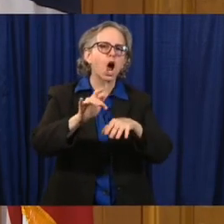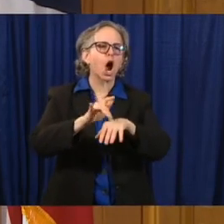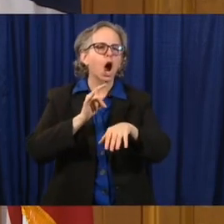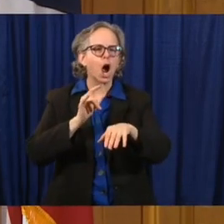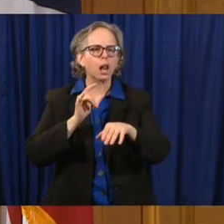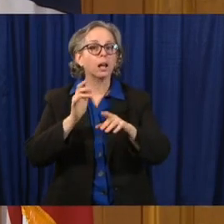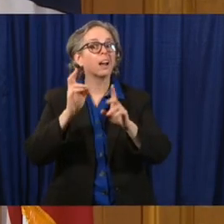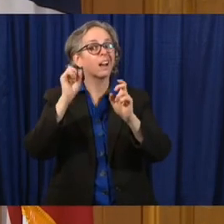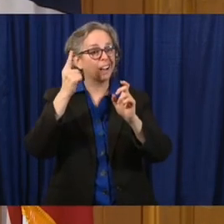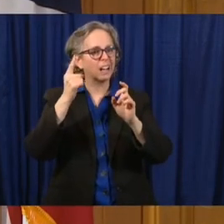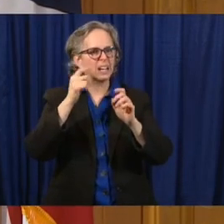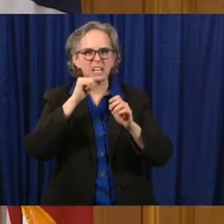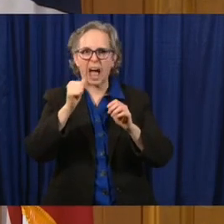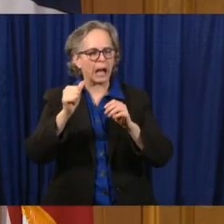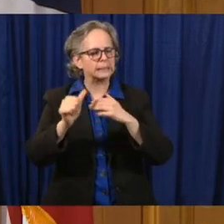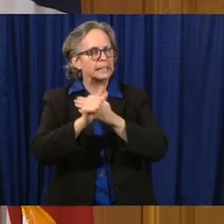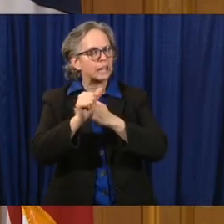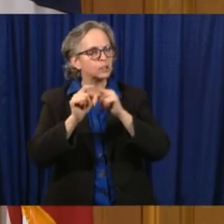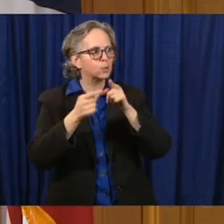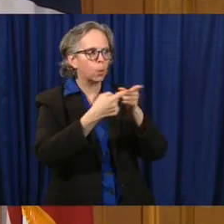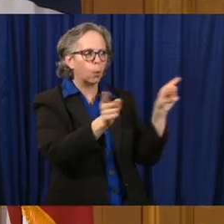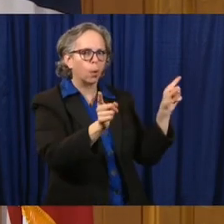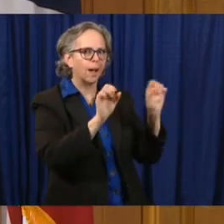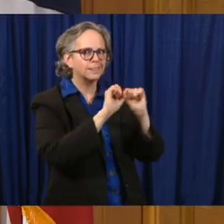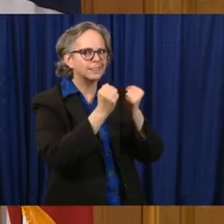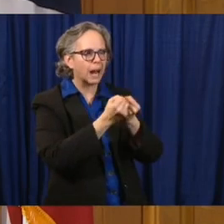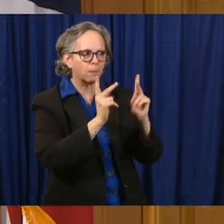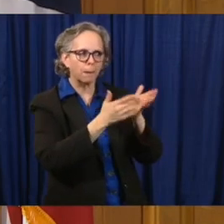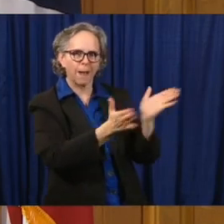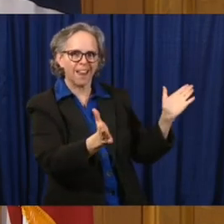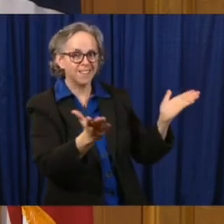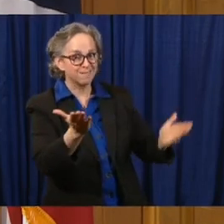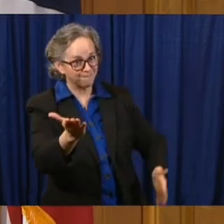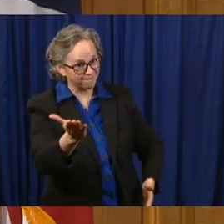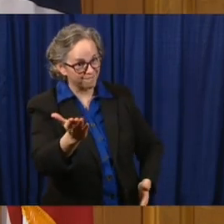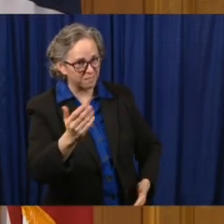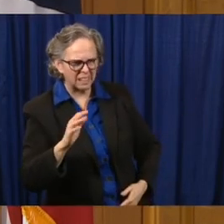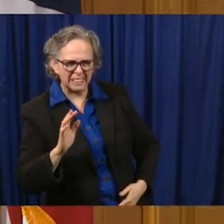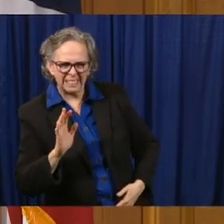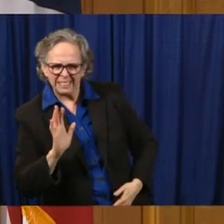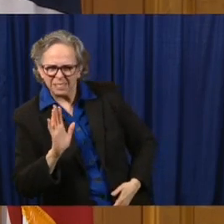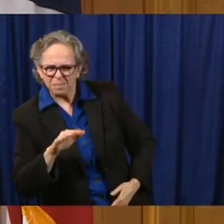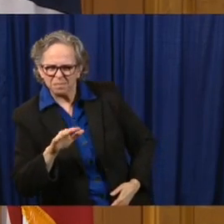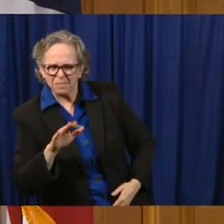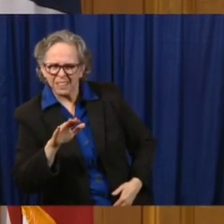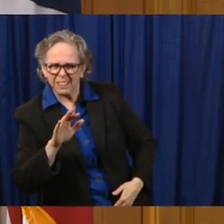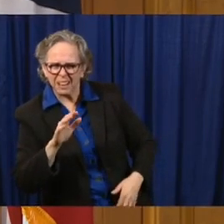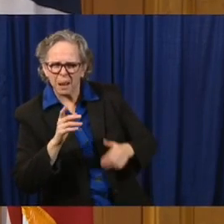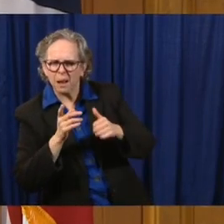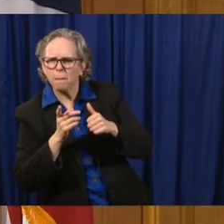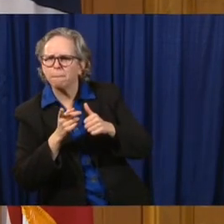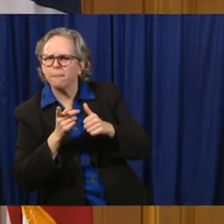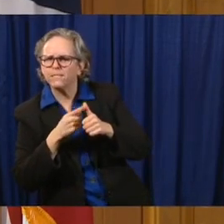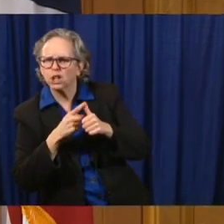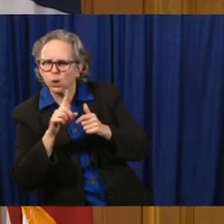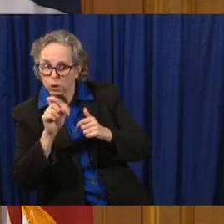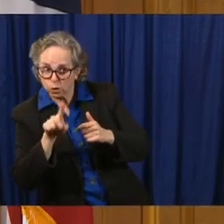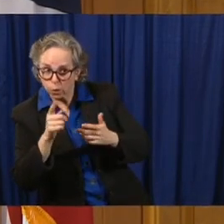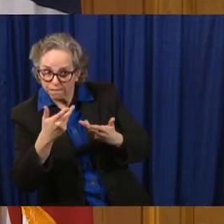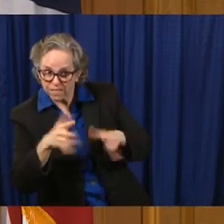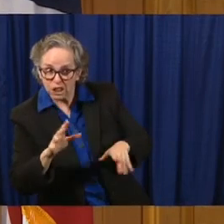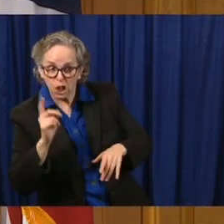we will continue to do that. And for my first part of the question, have you heard of these instances of